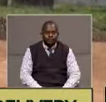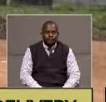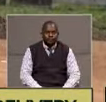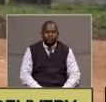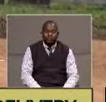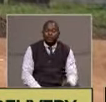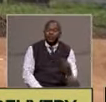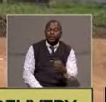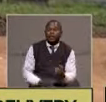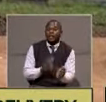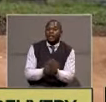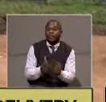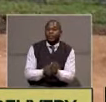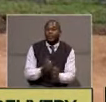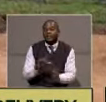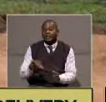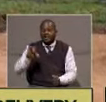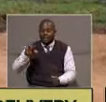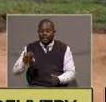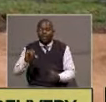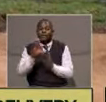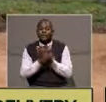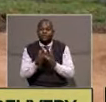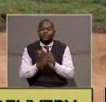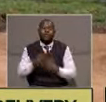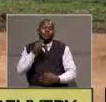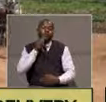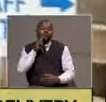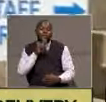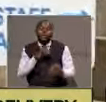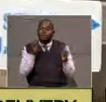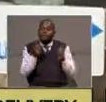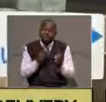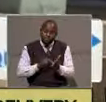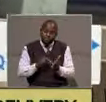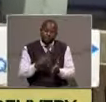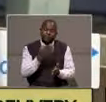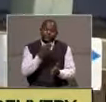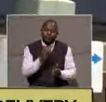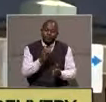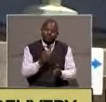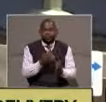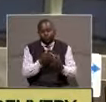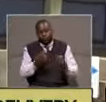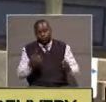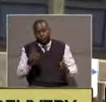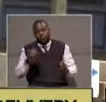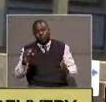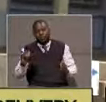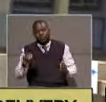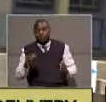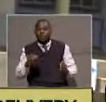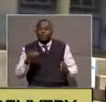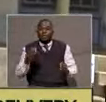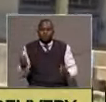In Kabiramaido and other 9 districts of Teso sub-region, patients pay between 50,000 to 100,000 shillings to